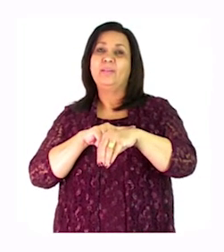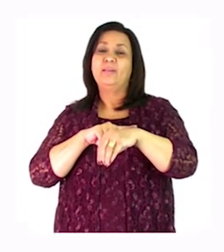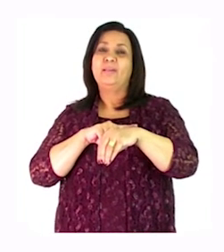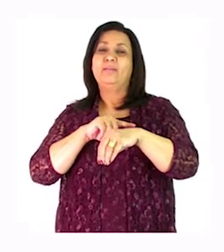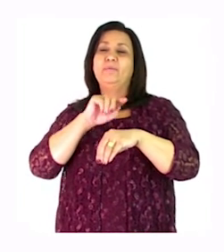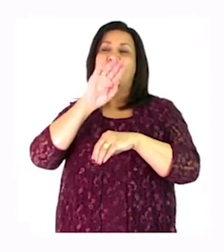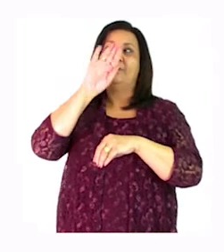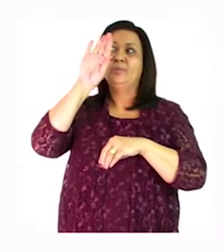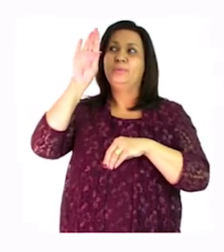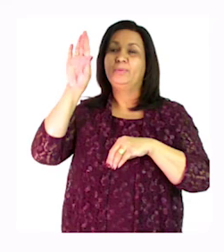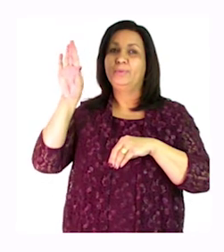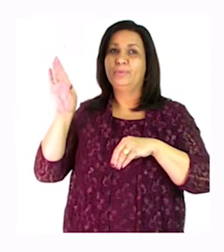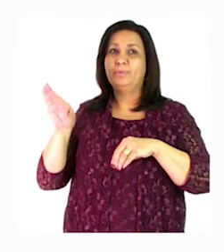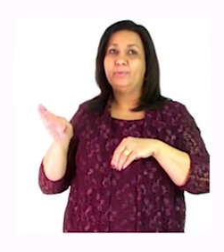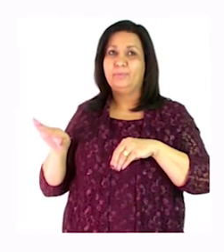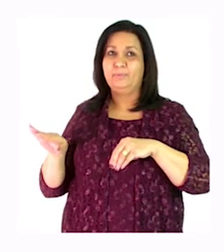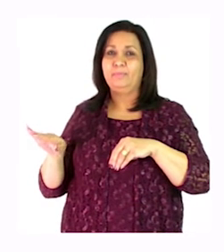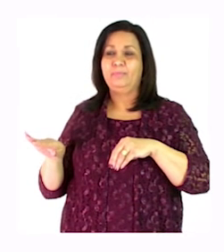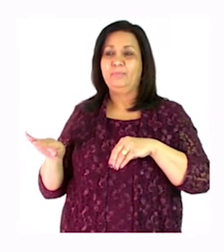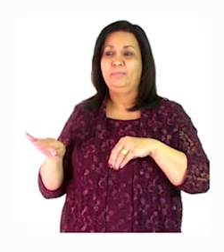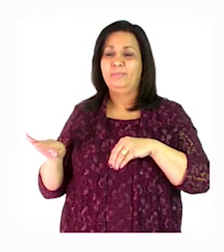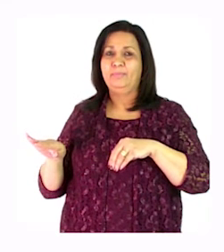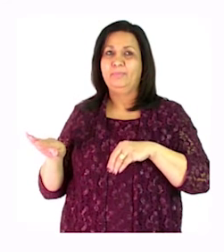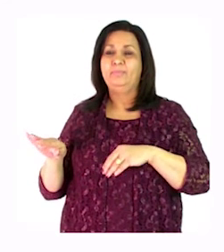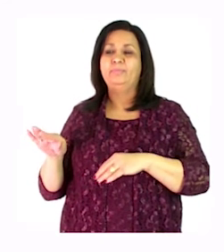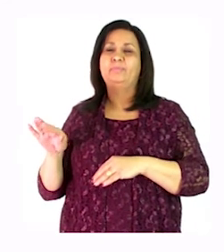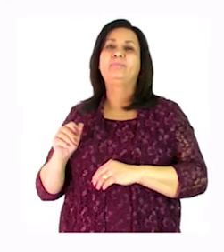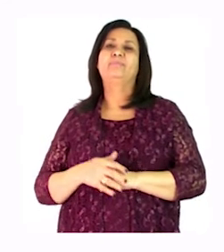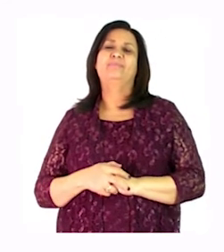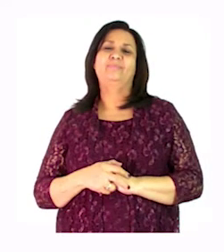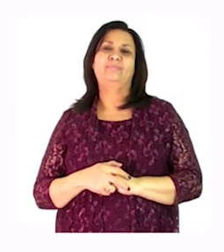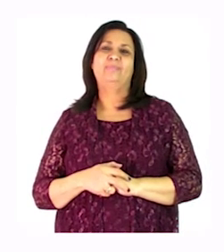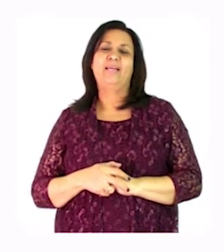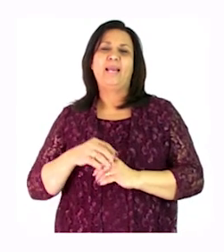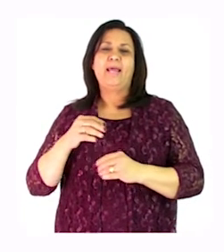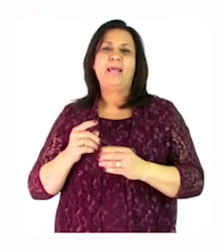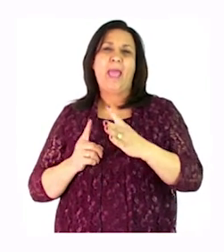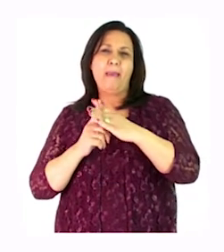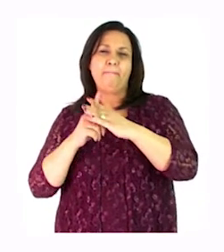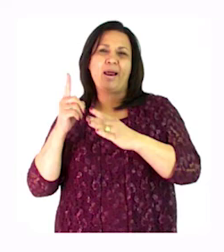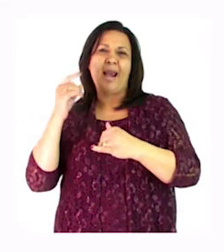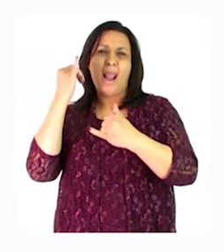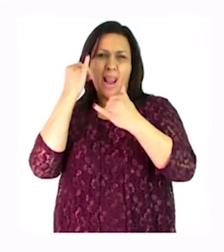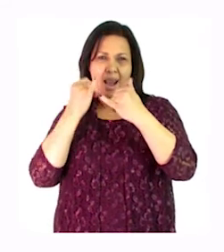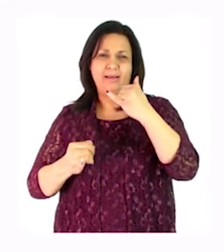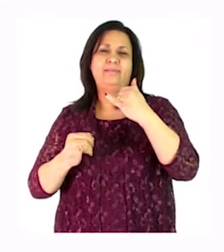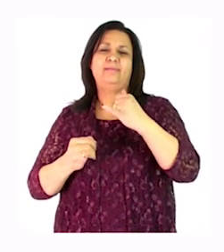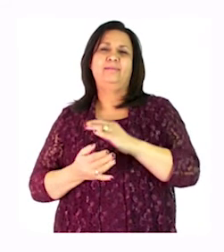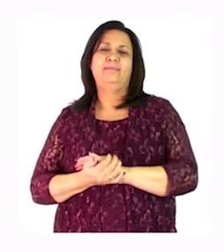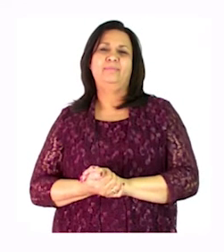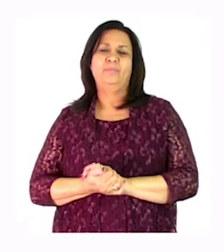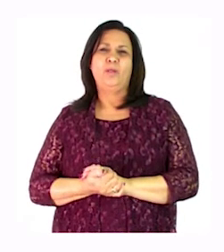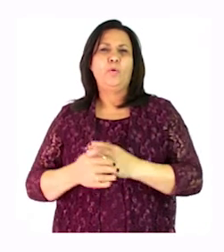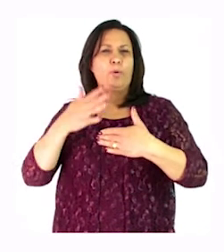3, which is going to be our number 3 picture. That is what happens last. Now, when you have finished